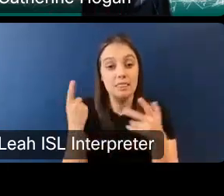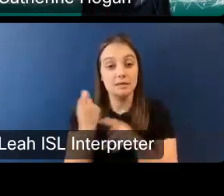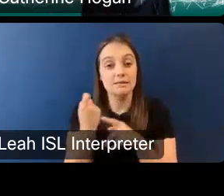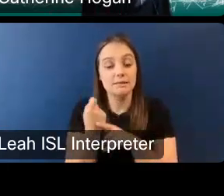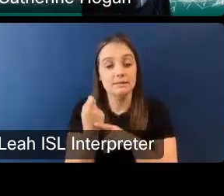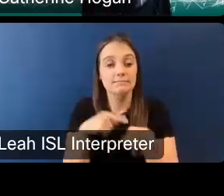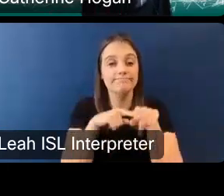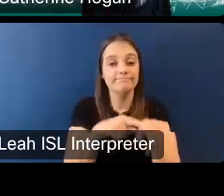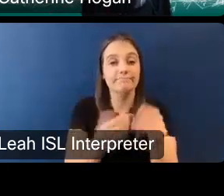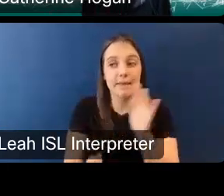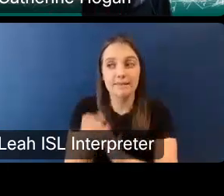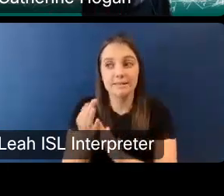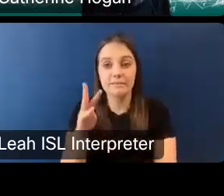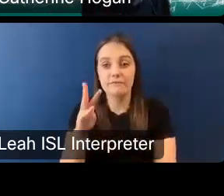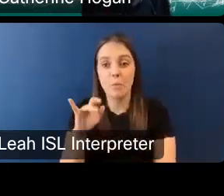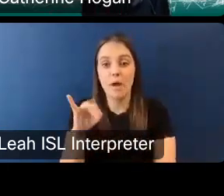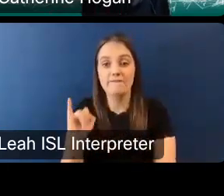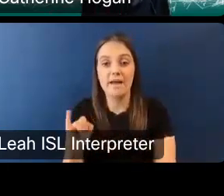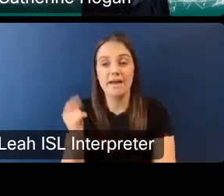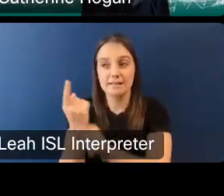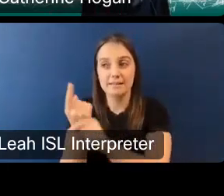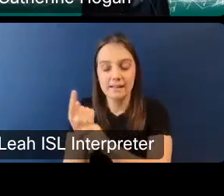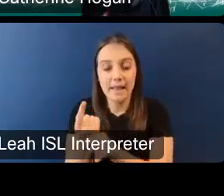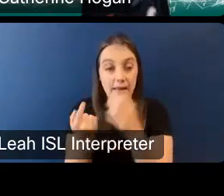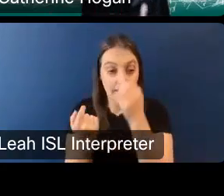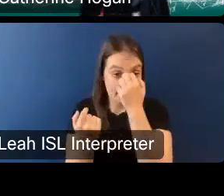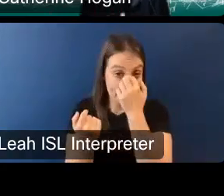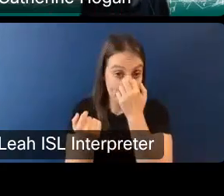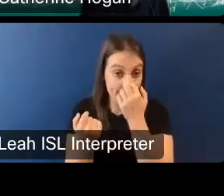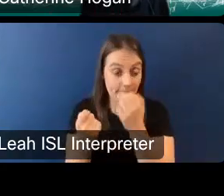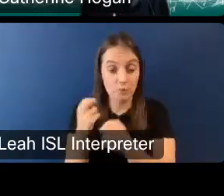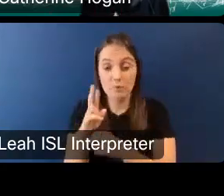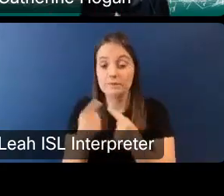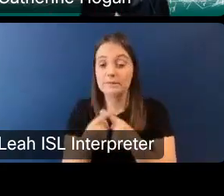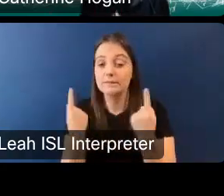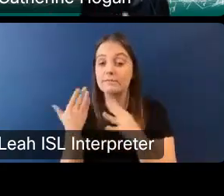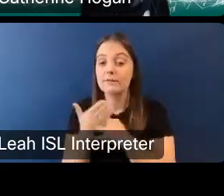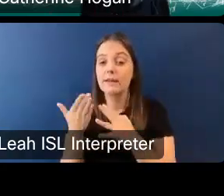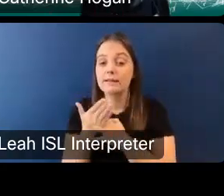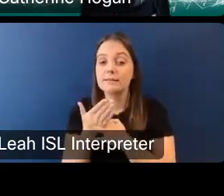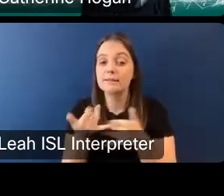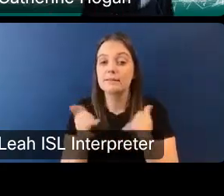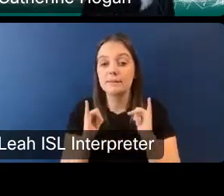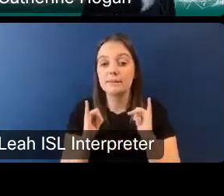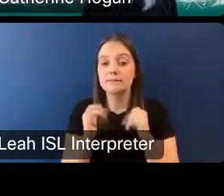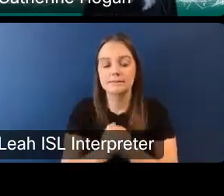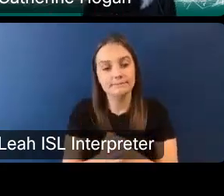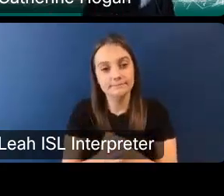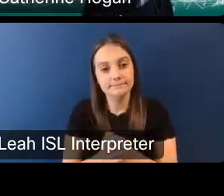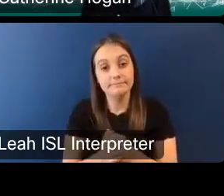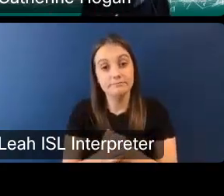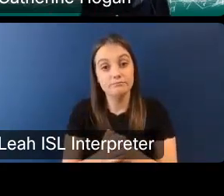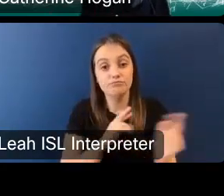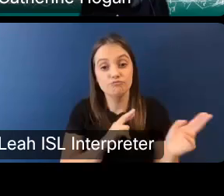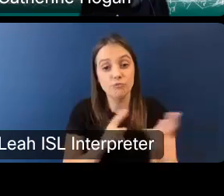on availability of Wi-Fi or different accessibility issues. So that often and regularly impacts